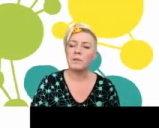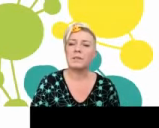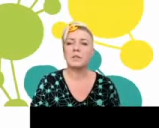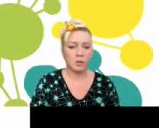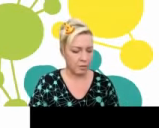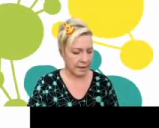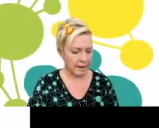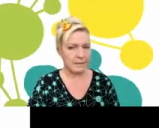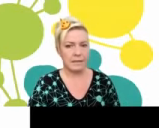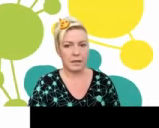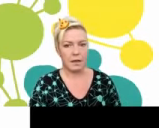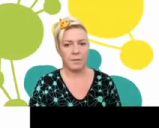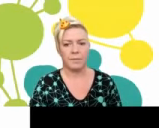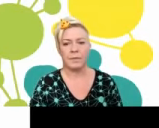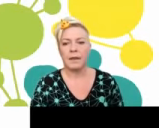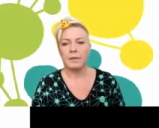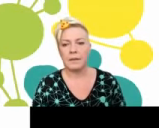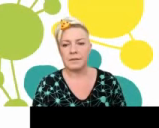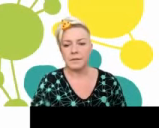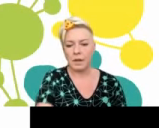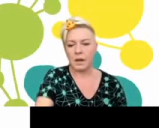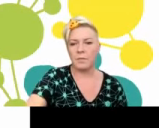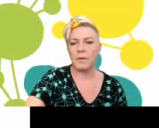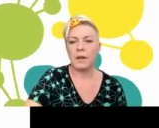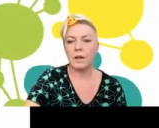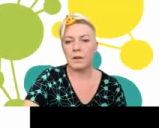team wanted to create